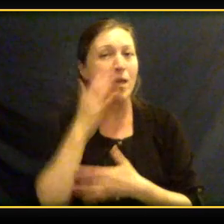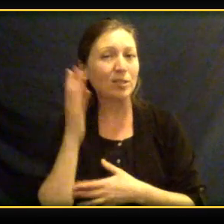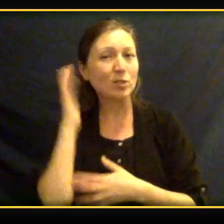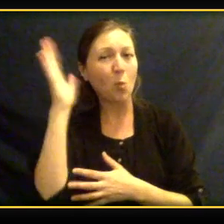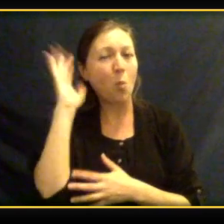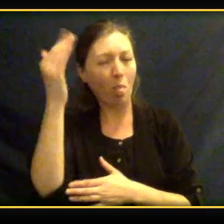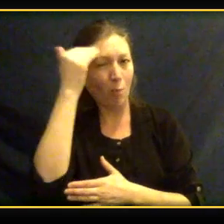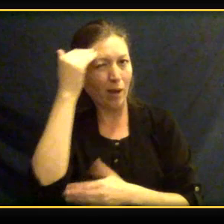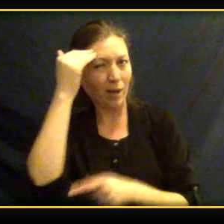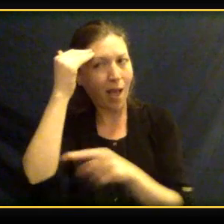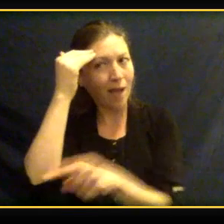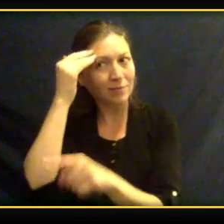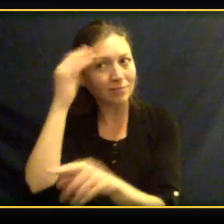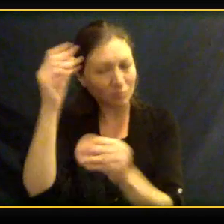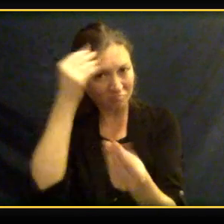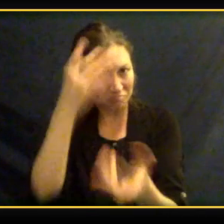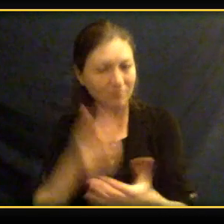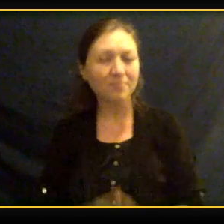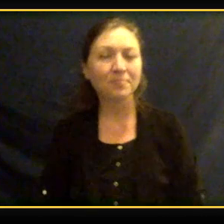weigh in on that.